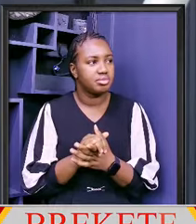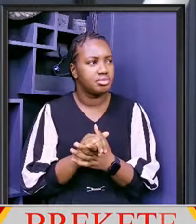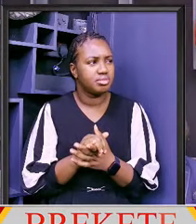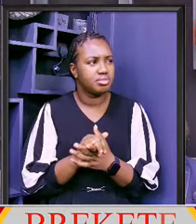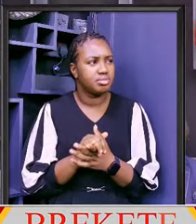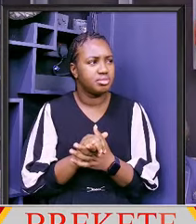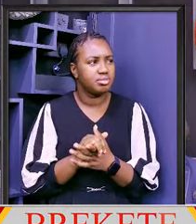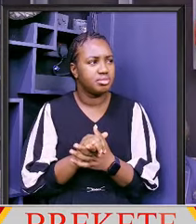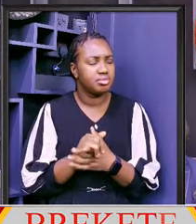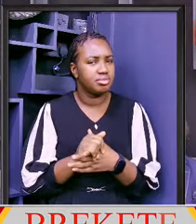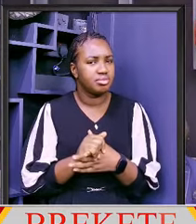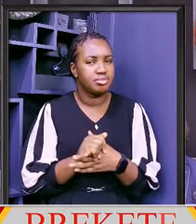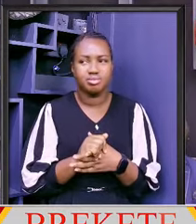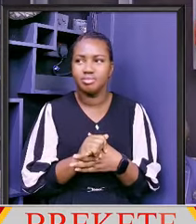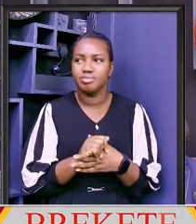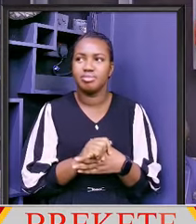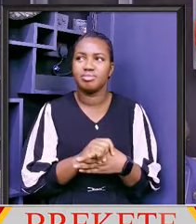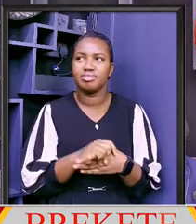I say,